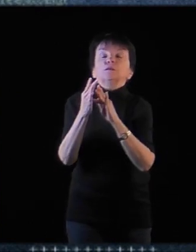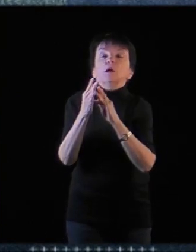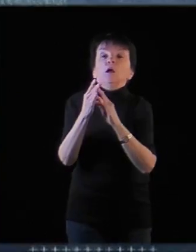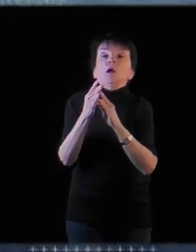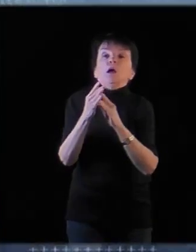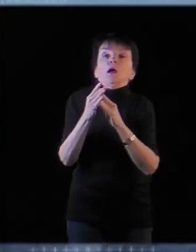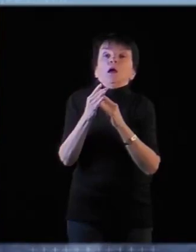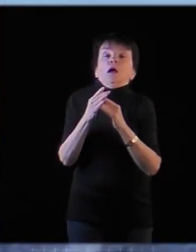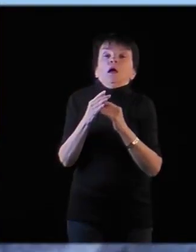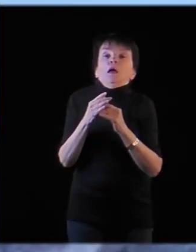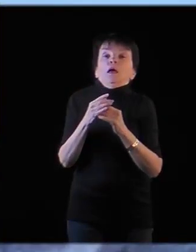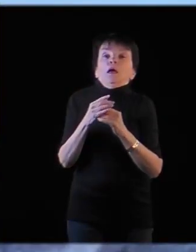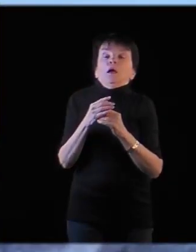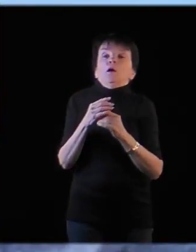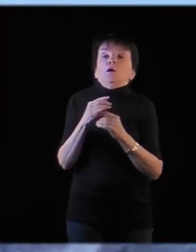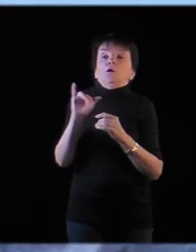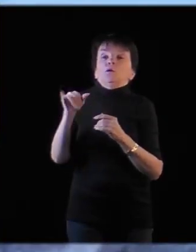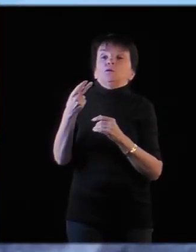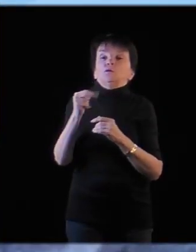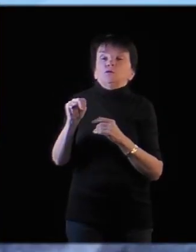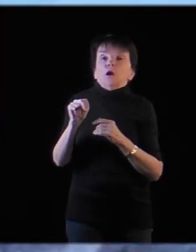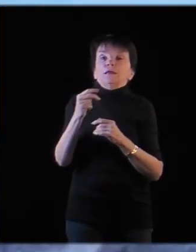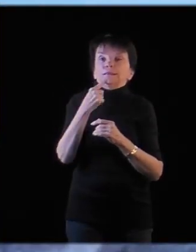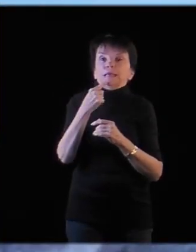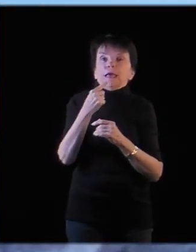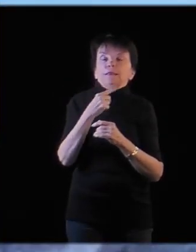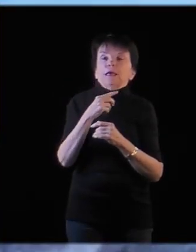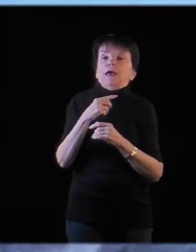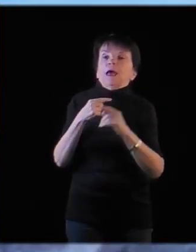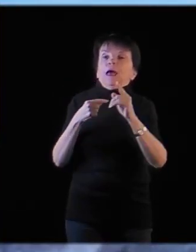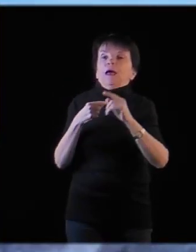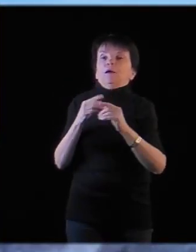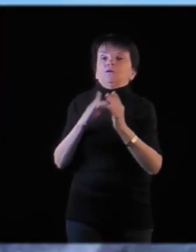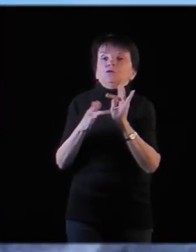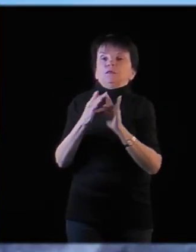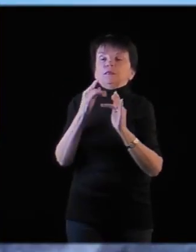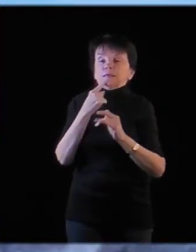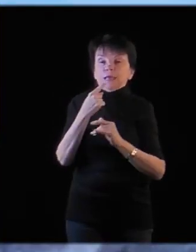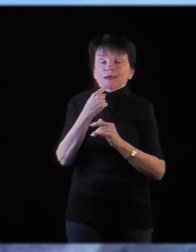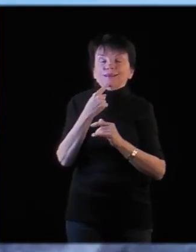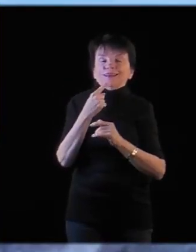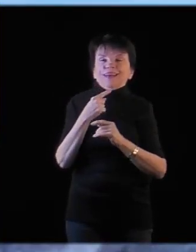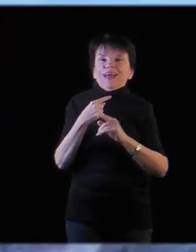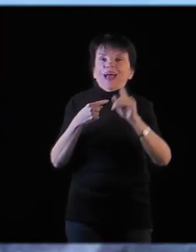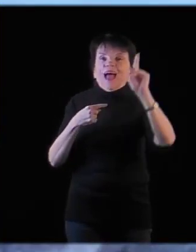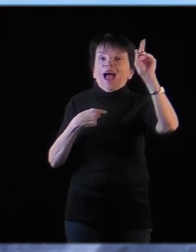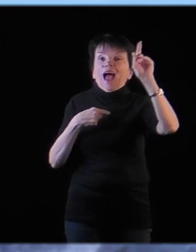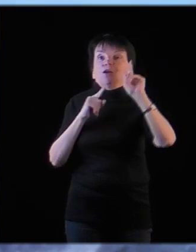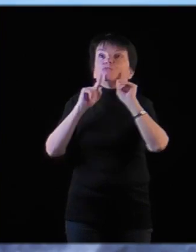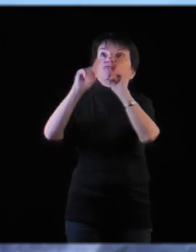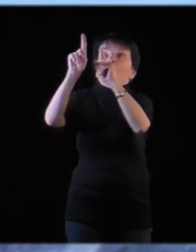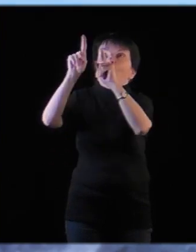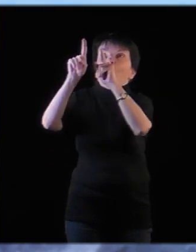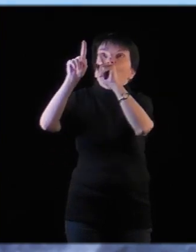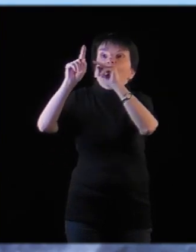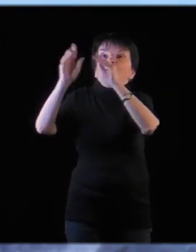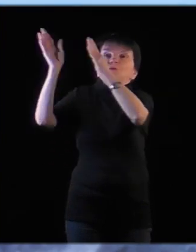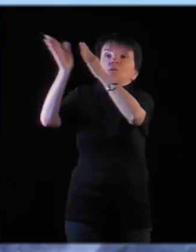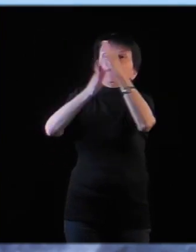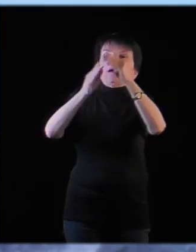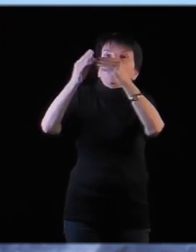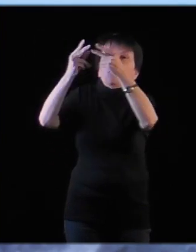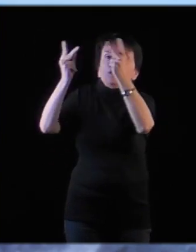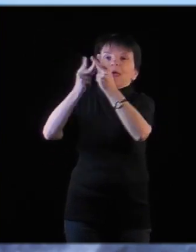"I go and prepare a place for you. And if I go and prepare a place for you, I'll take you to be with me that you also may be where I